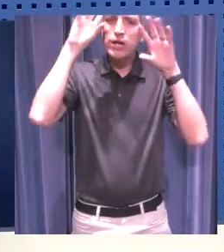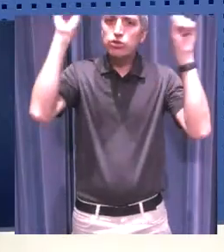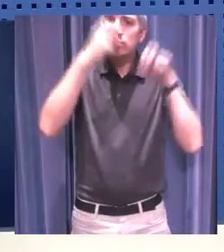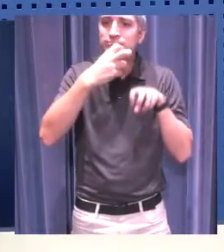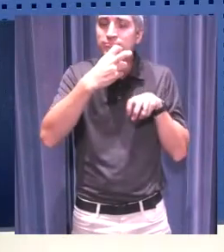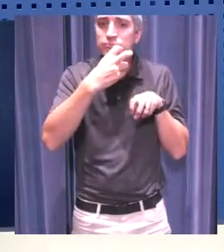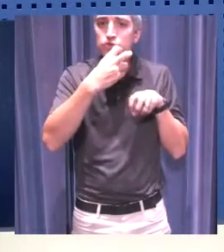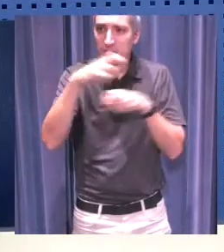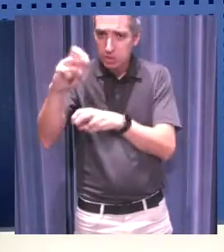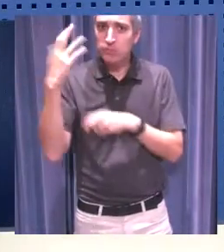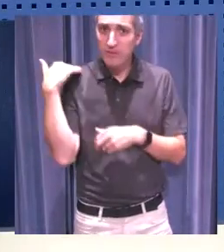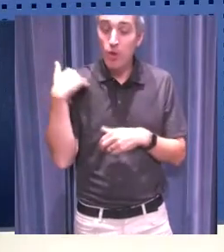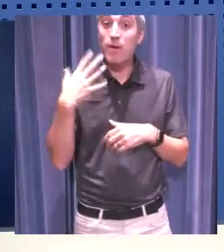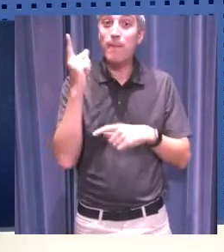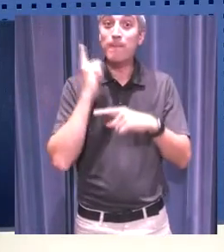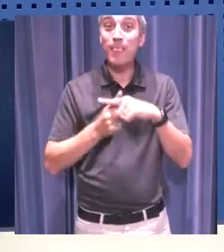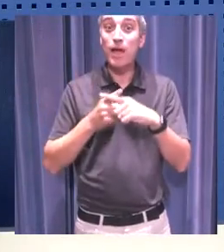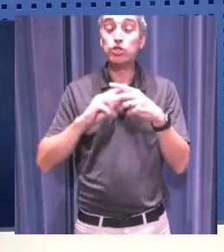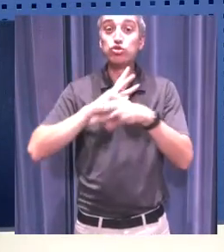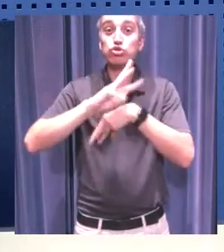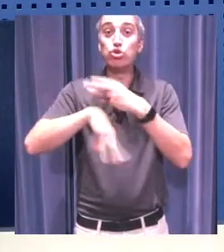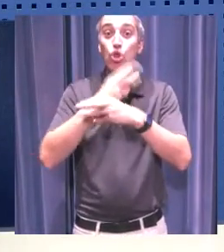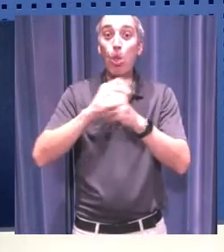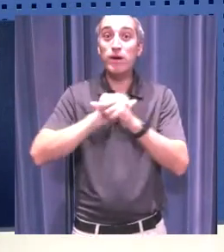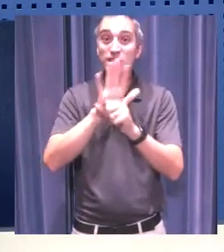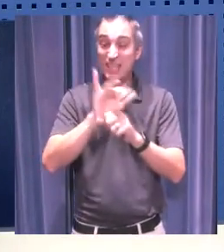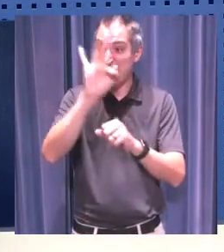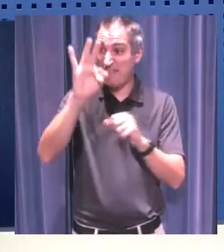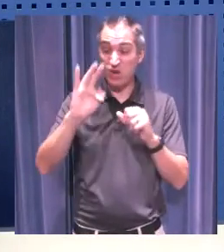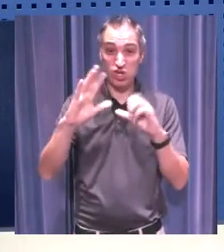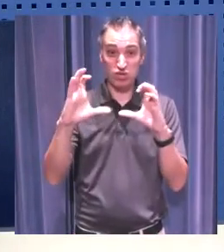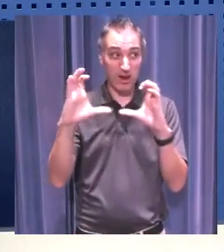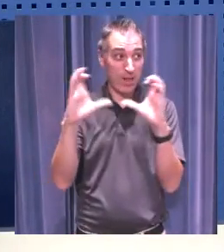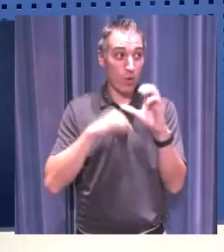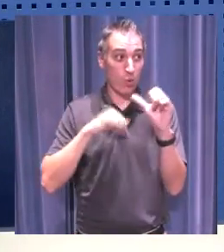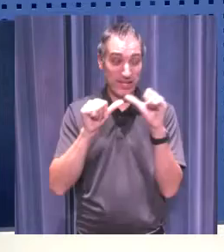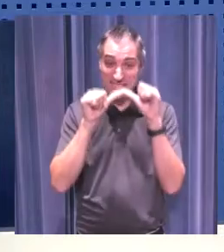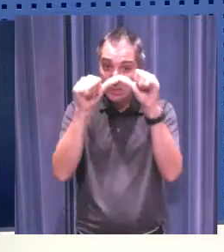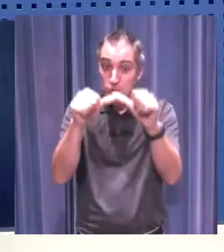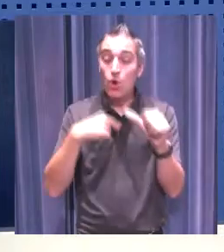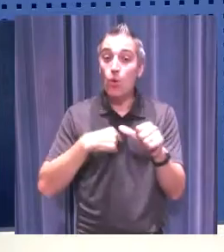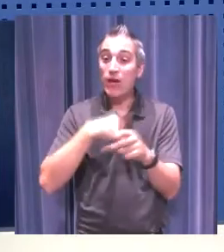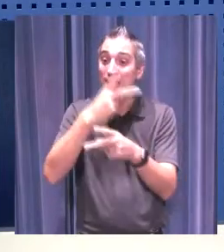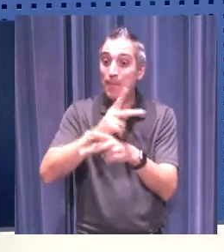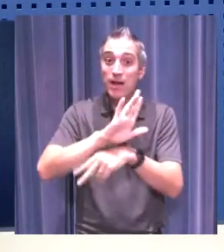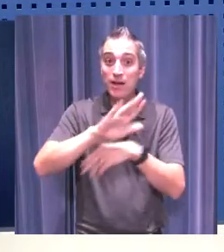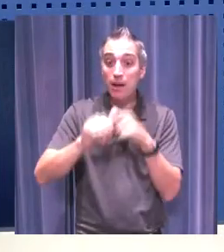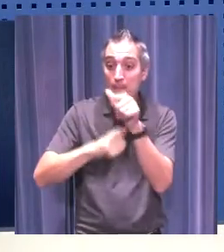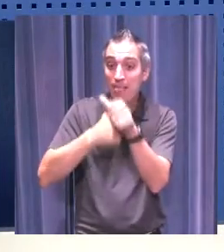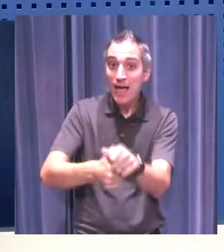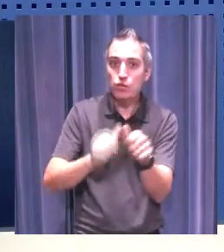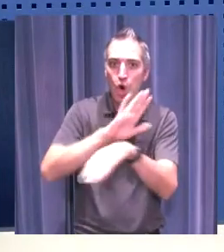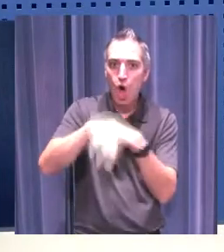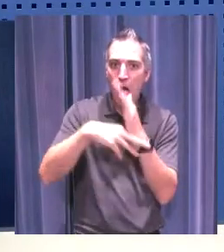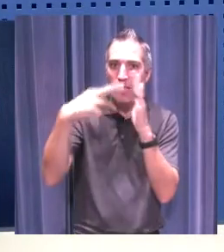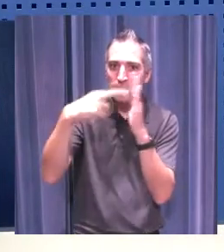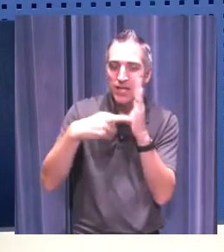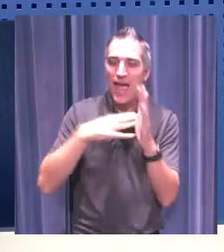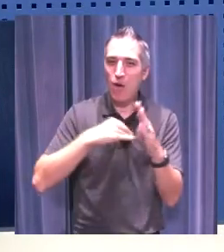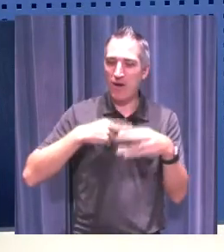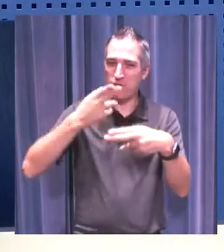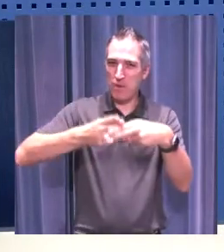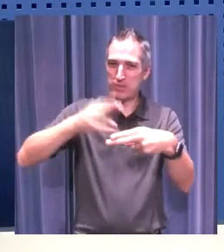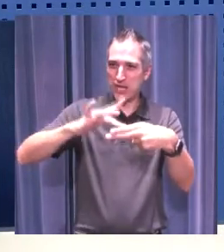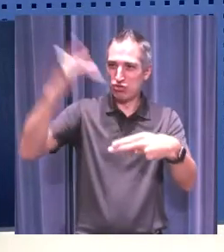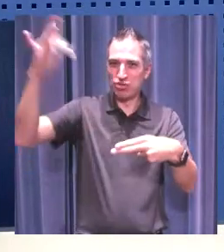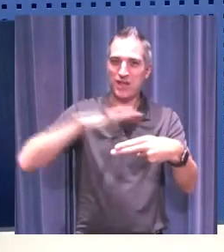pandemic. And yet we've retained our accreditation. We've stayed in compliance with laws and regulations, and we maintained our reputation and